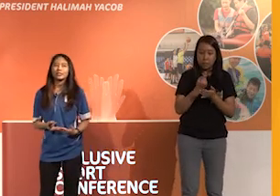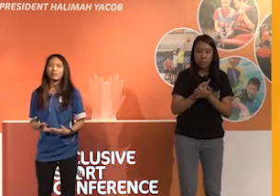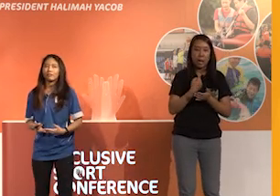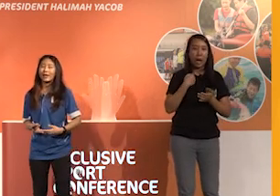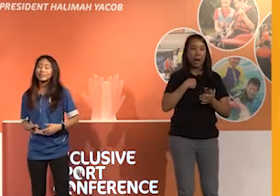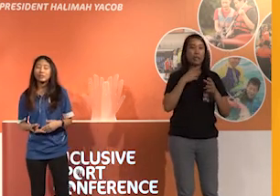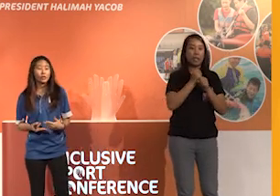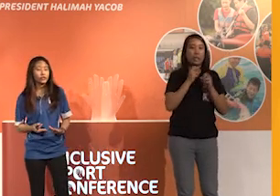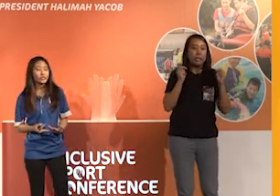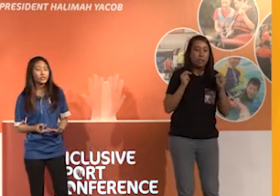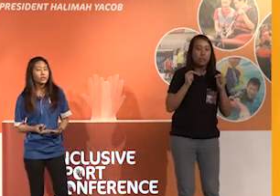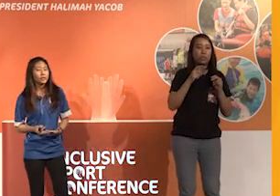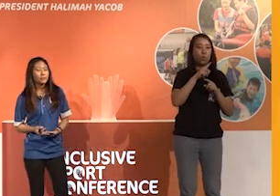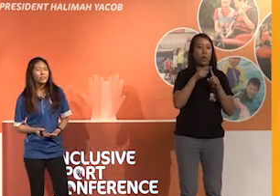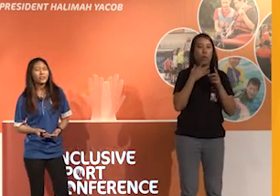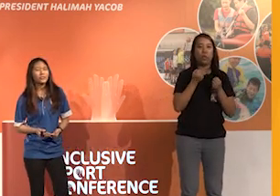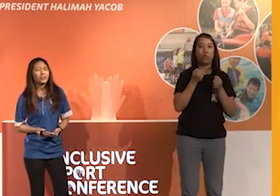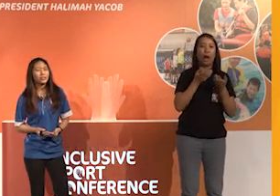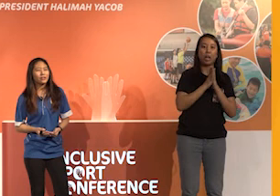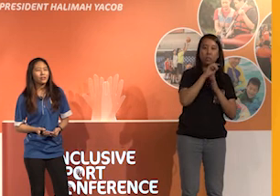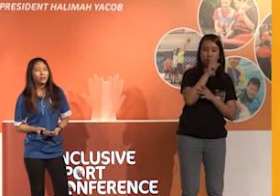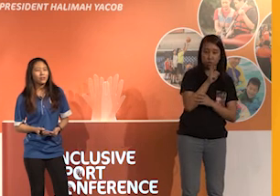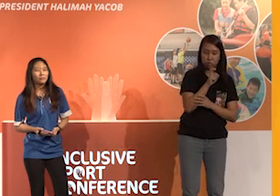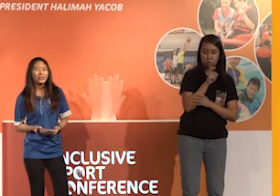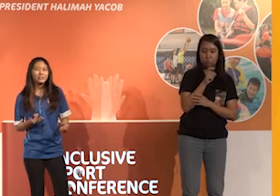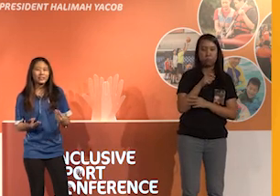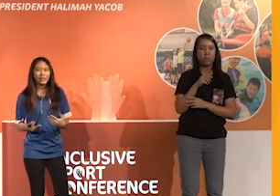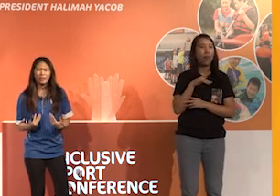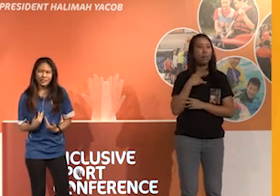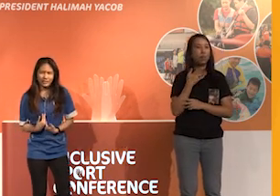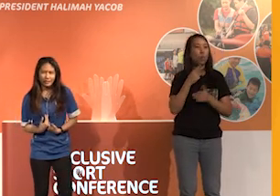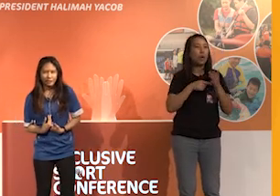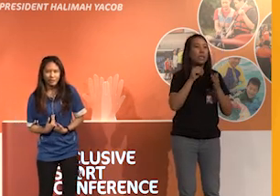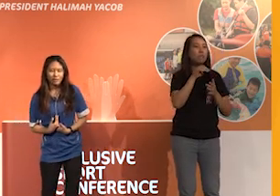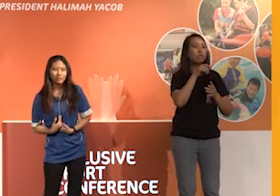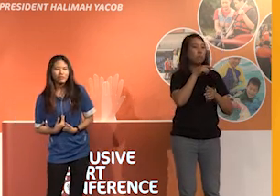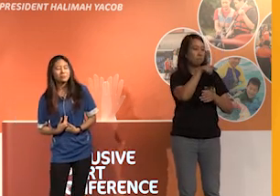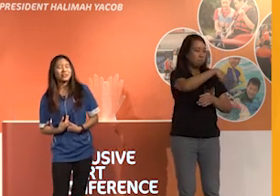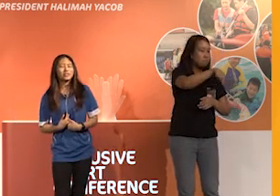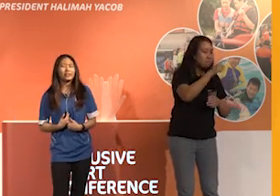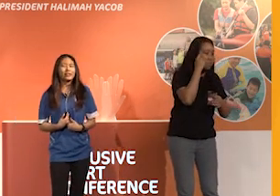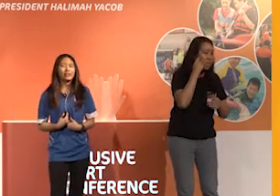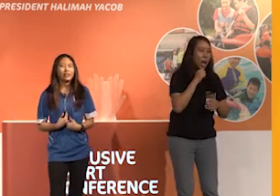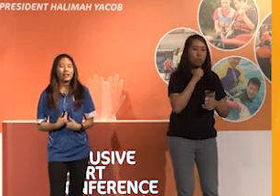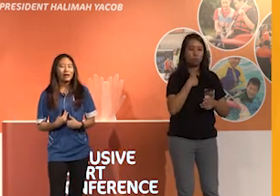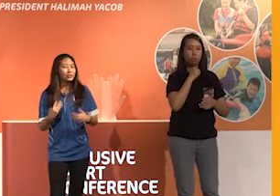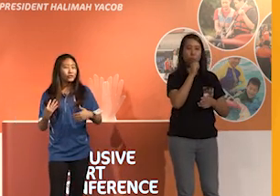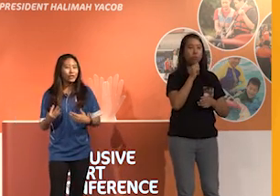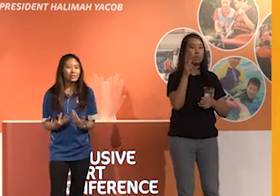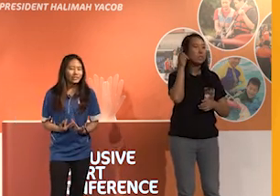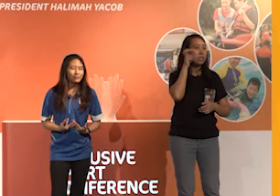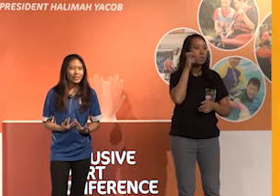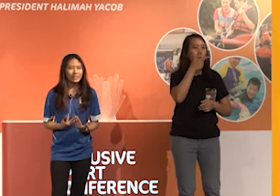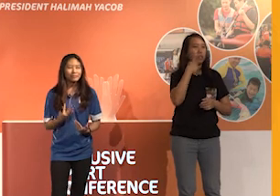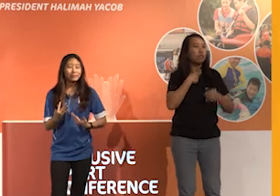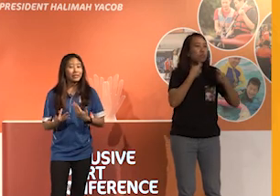in a sense of like asking questions because I feel like, what if they think I'm not listening? You know? Because like I'm actually trying